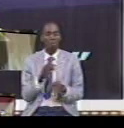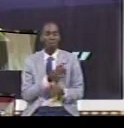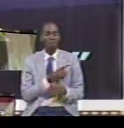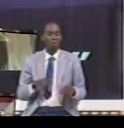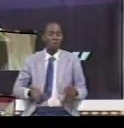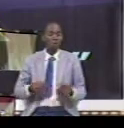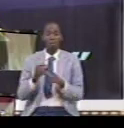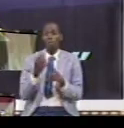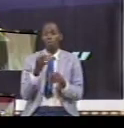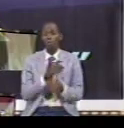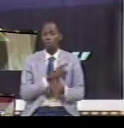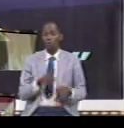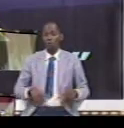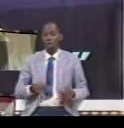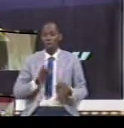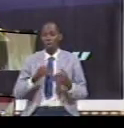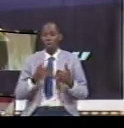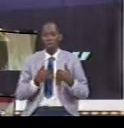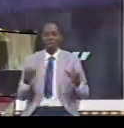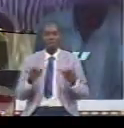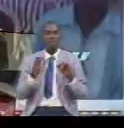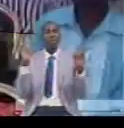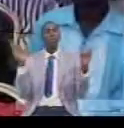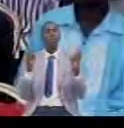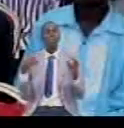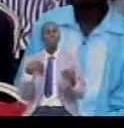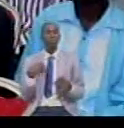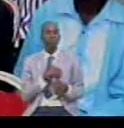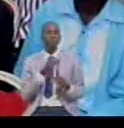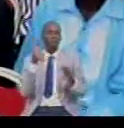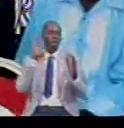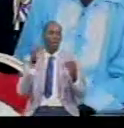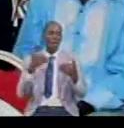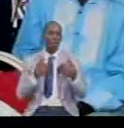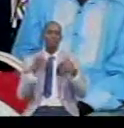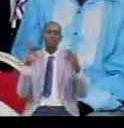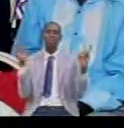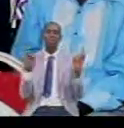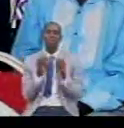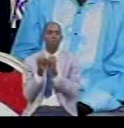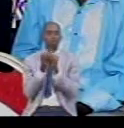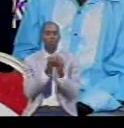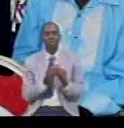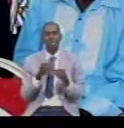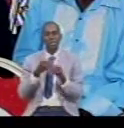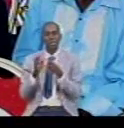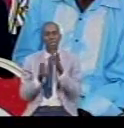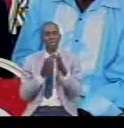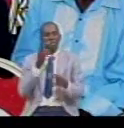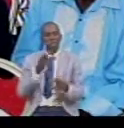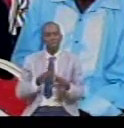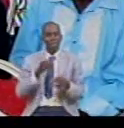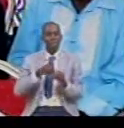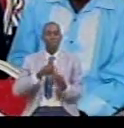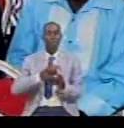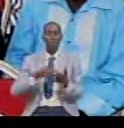victory. We're going to have the victory together in Jesus' name. And then in verse 33, and